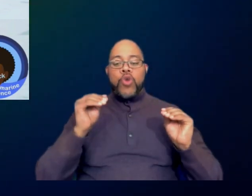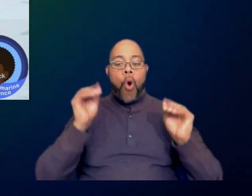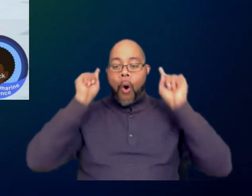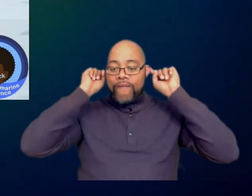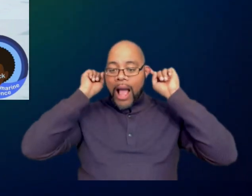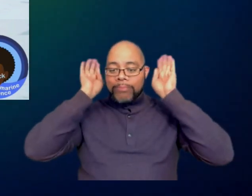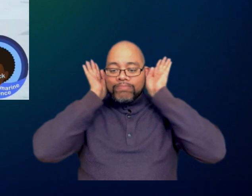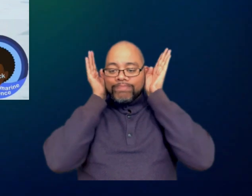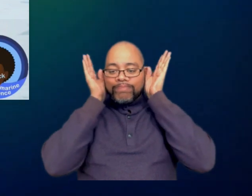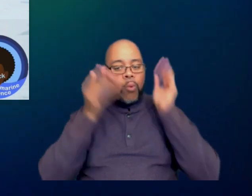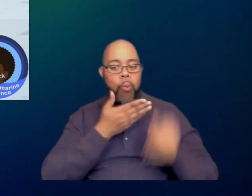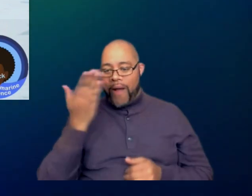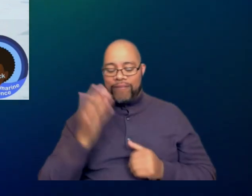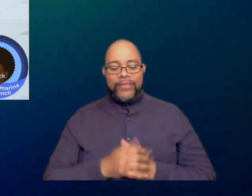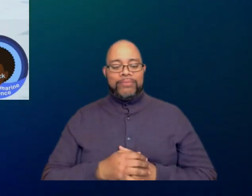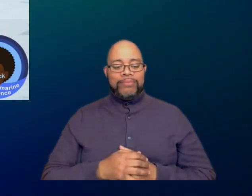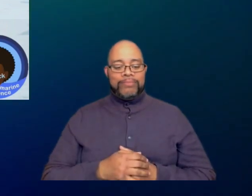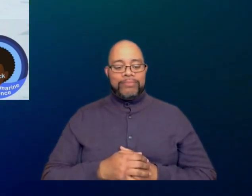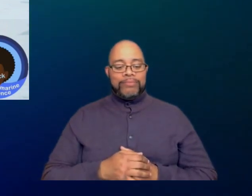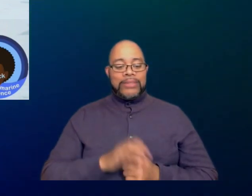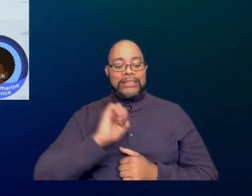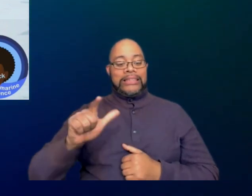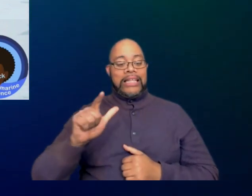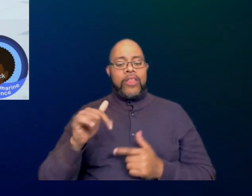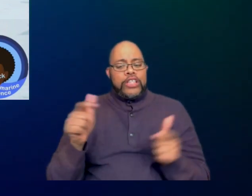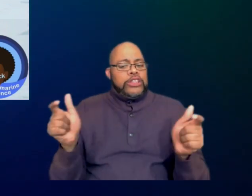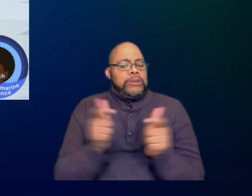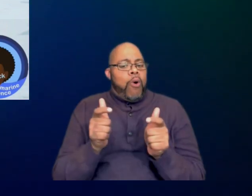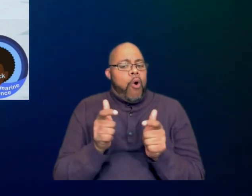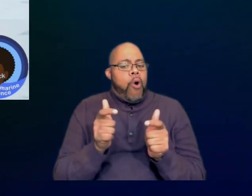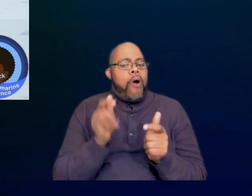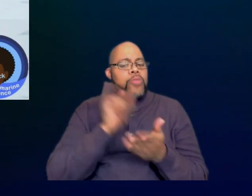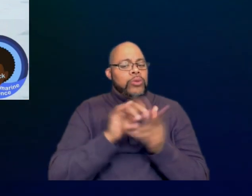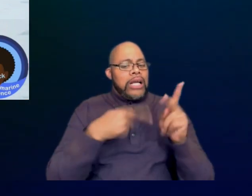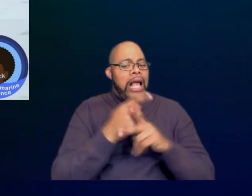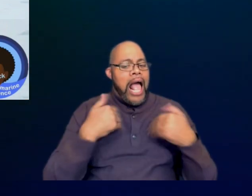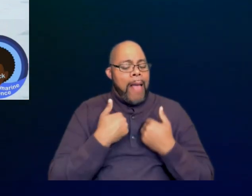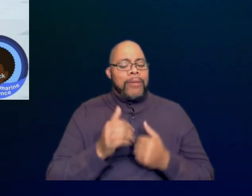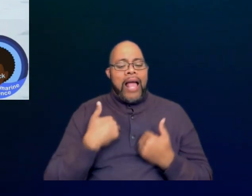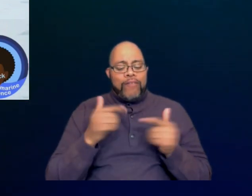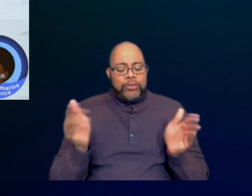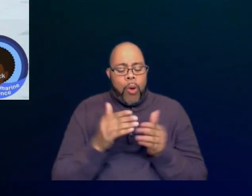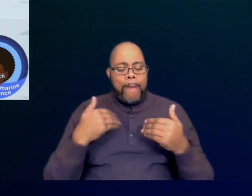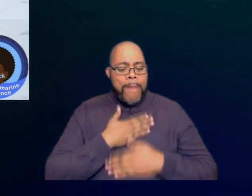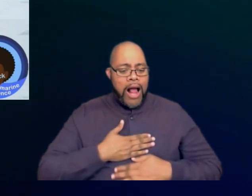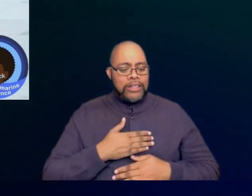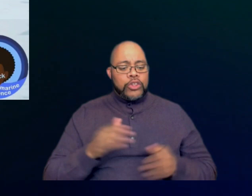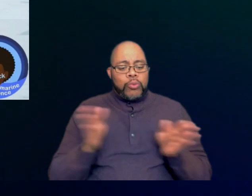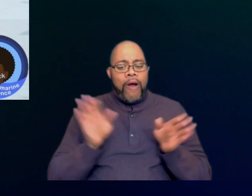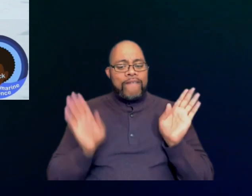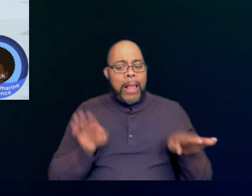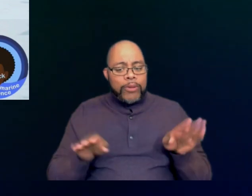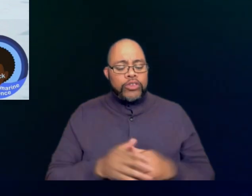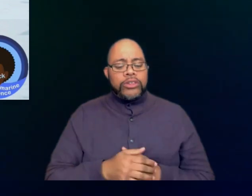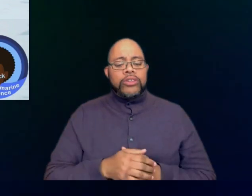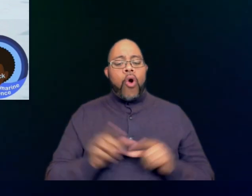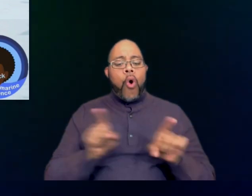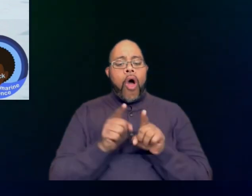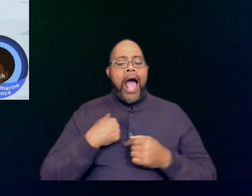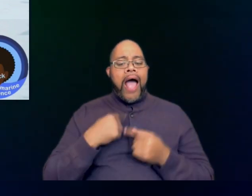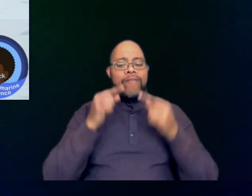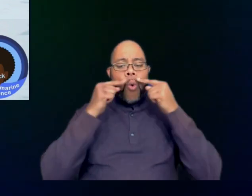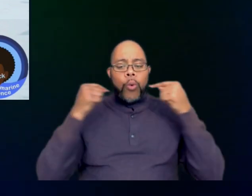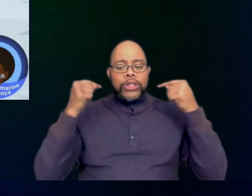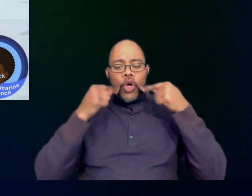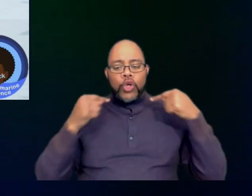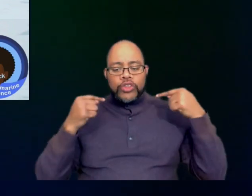no external ear flaps. Seals are going to be the smallest of pinnipeds. They have short bodies and short flippers, and they also